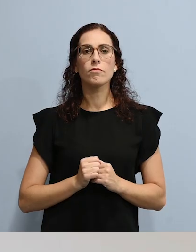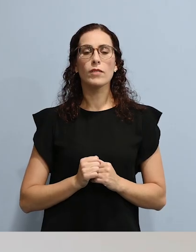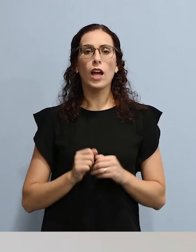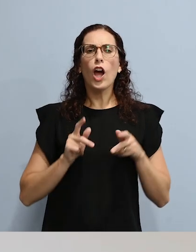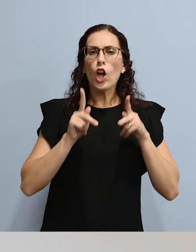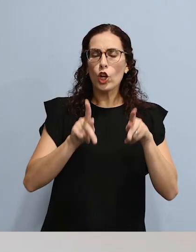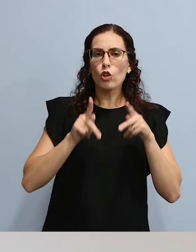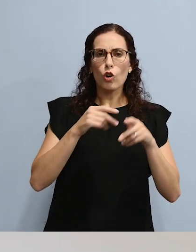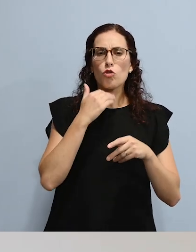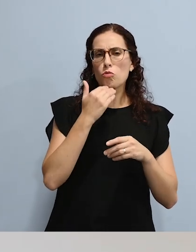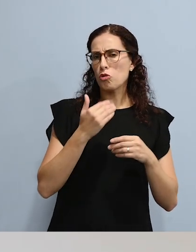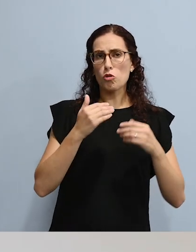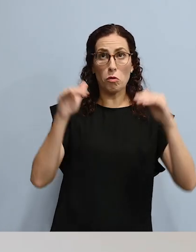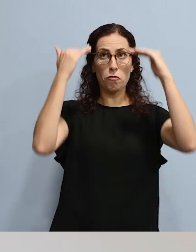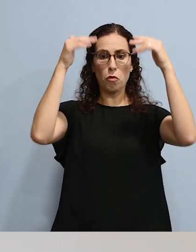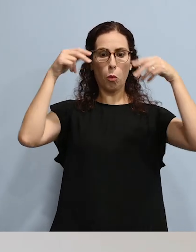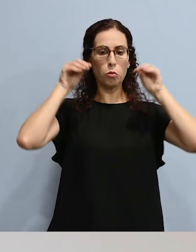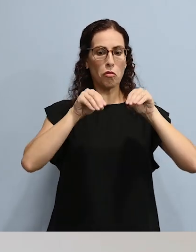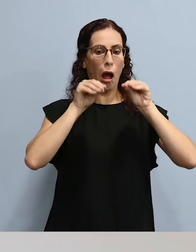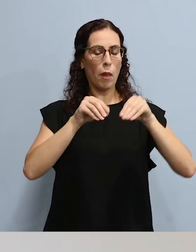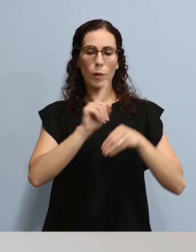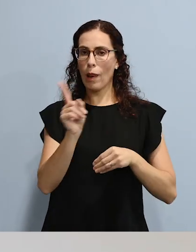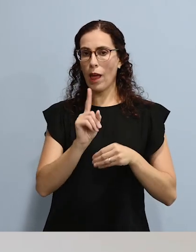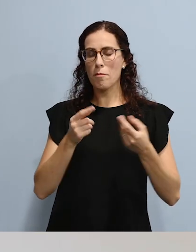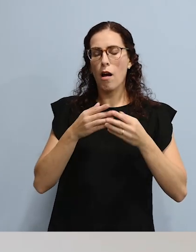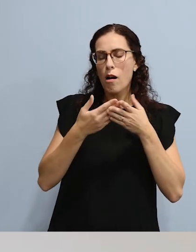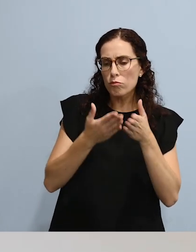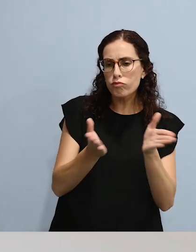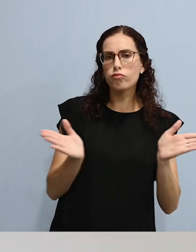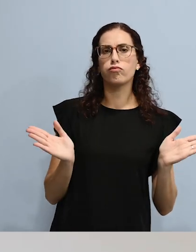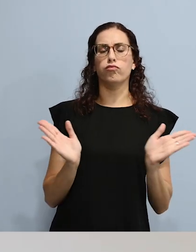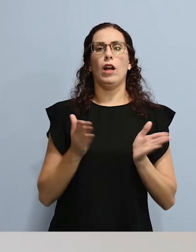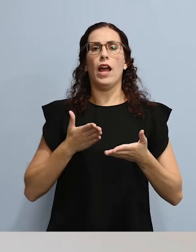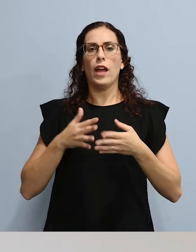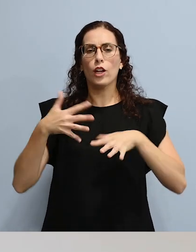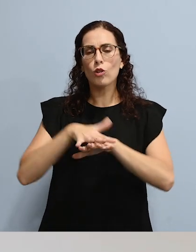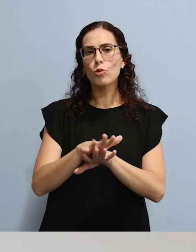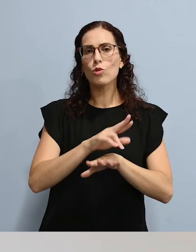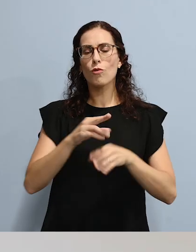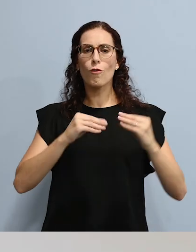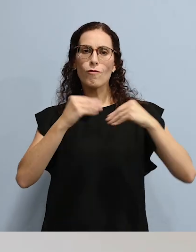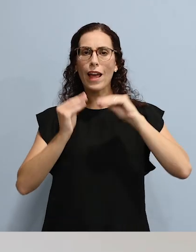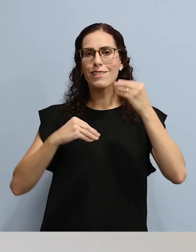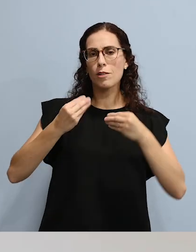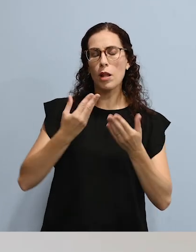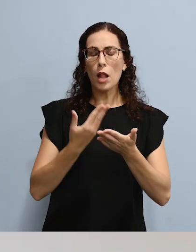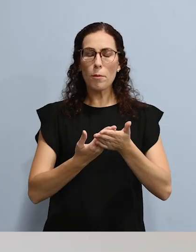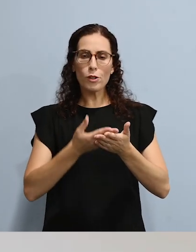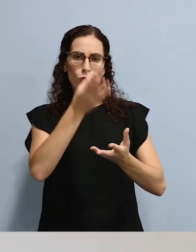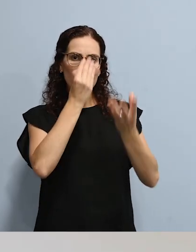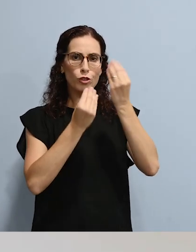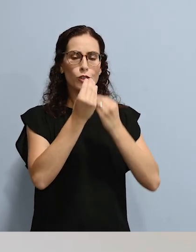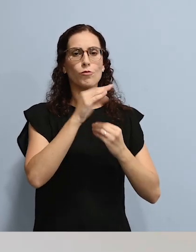needs. The Academy is not a top-down program. It's a neurodiversity-affirming, inclusive, and